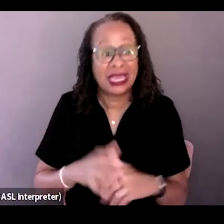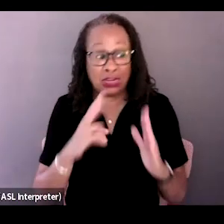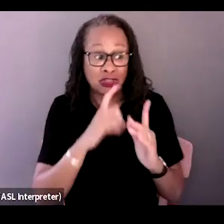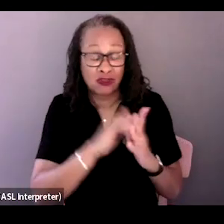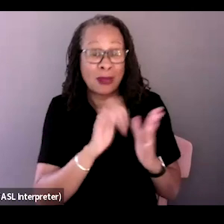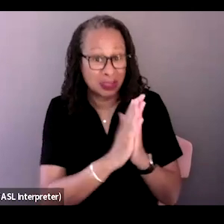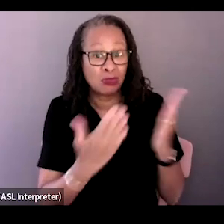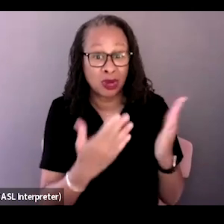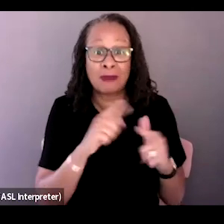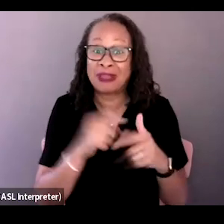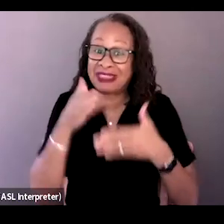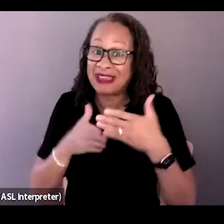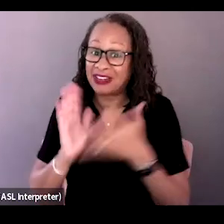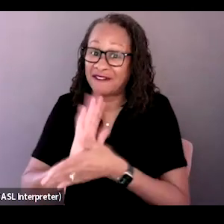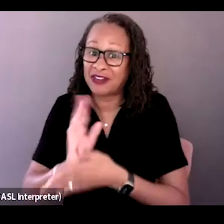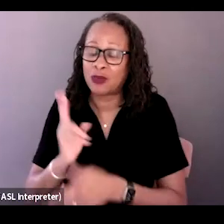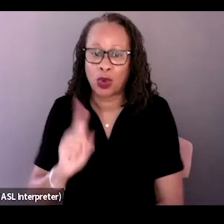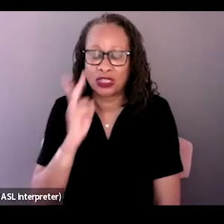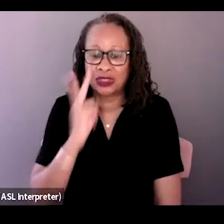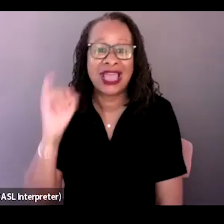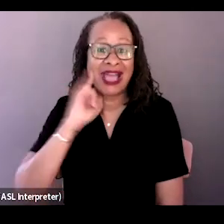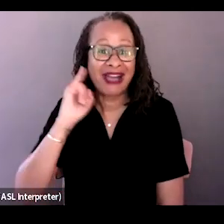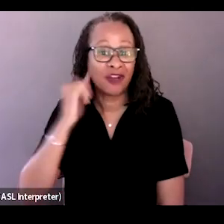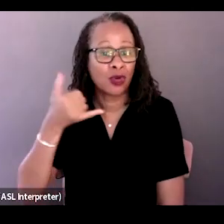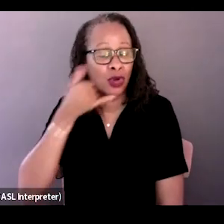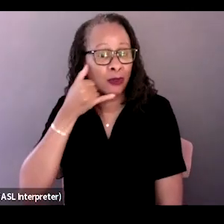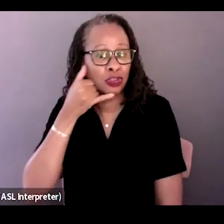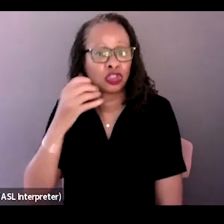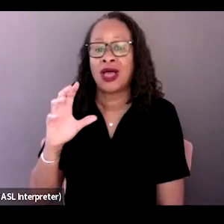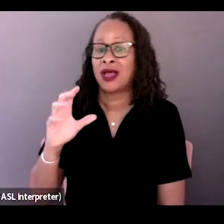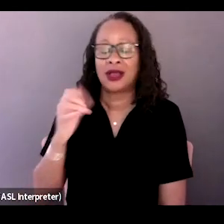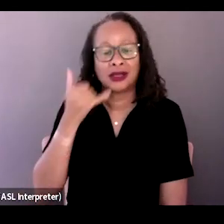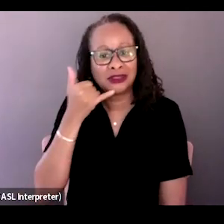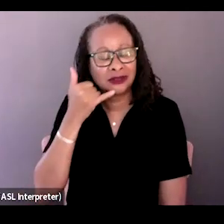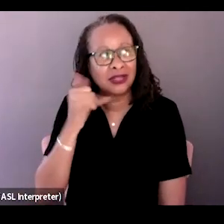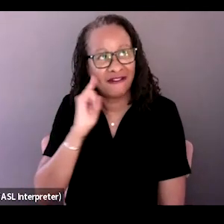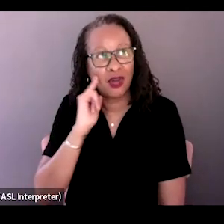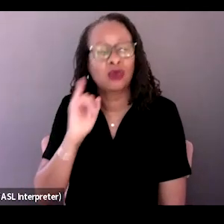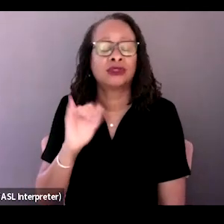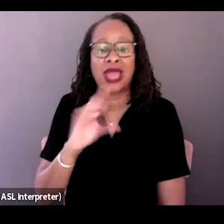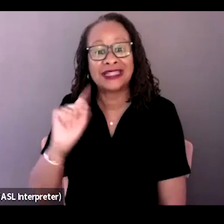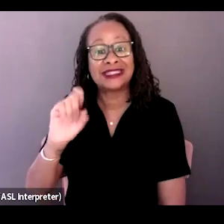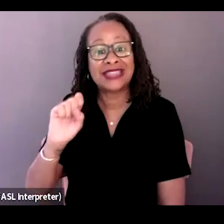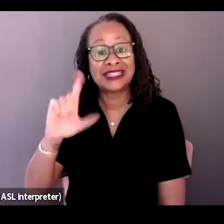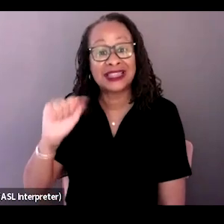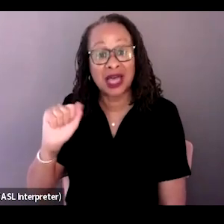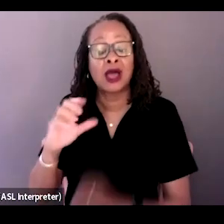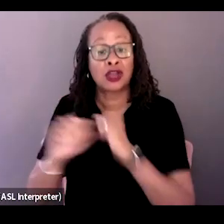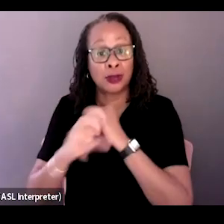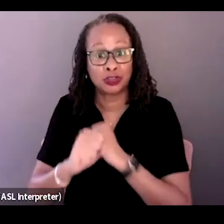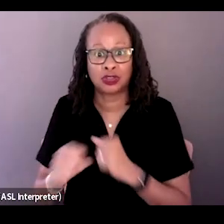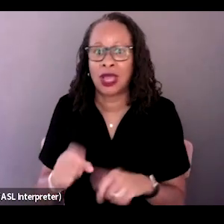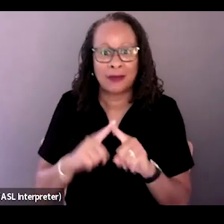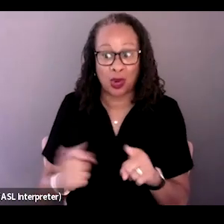then towards the end of the film, where we see an iPhone commercial and a Tesla commercial, that he's saying, you know, well, we have to tell our own story, but that story is